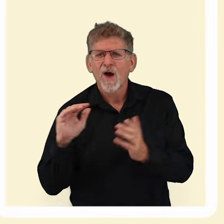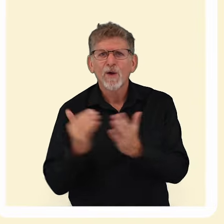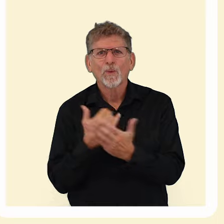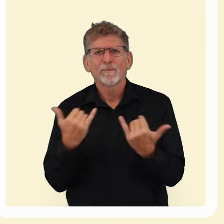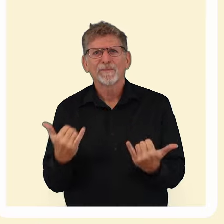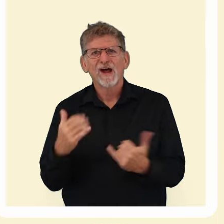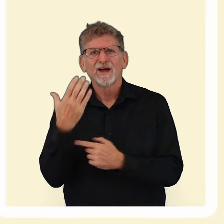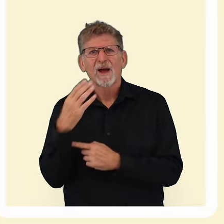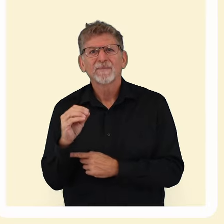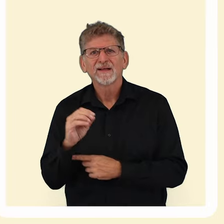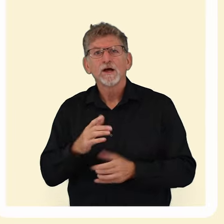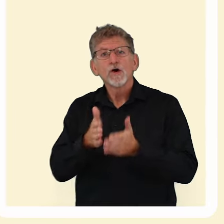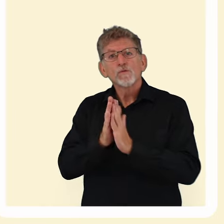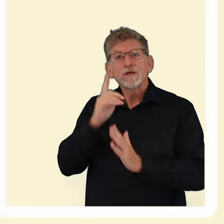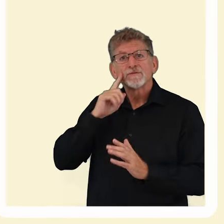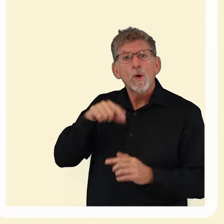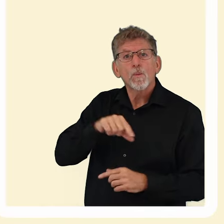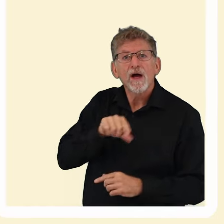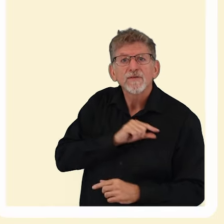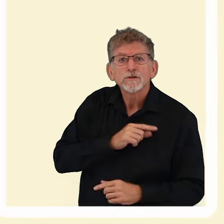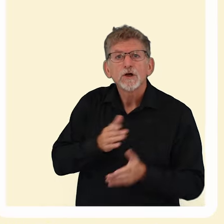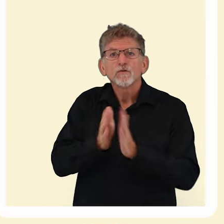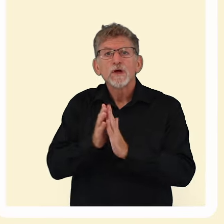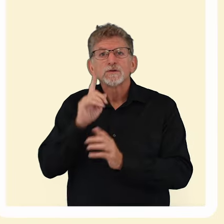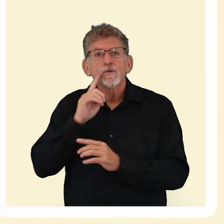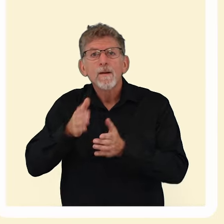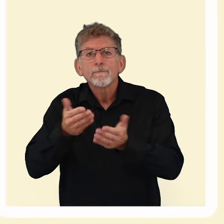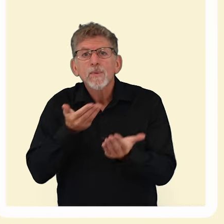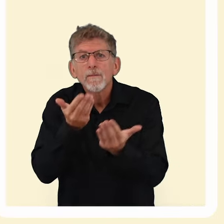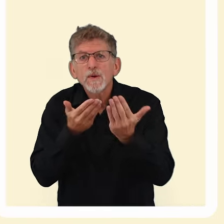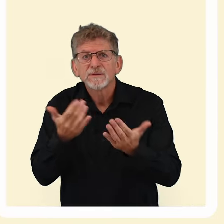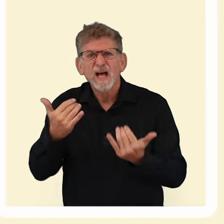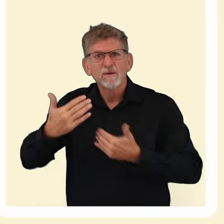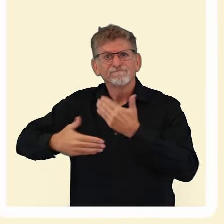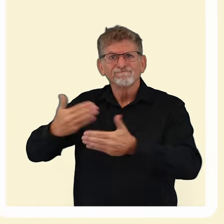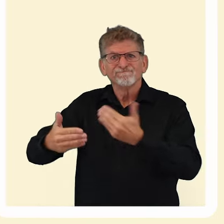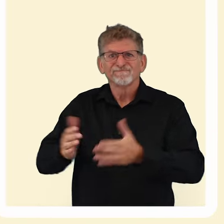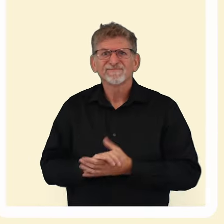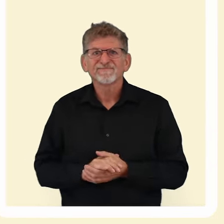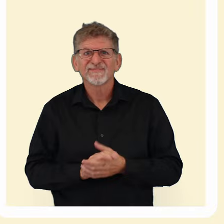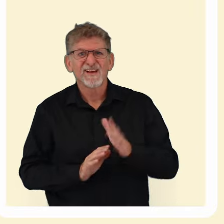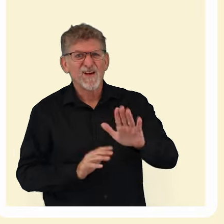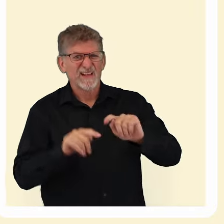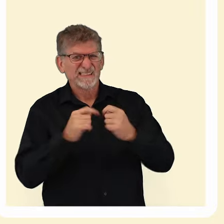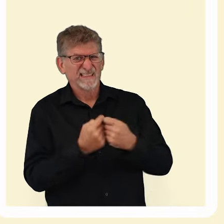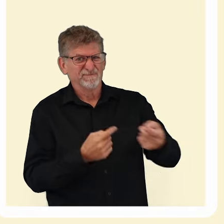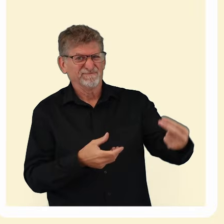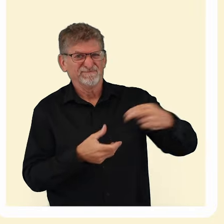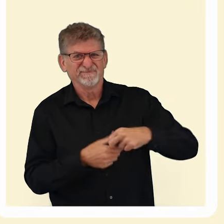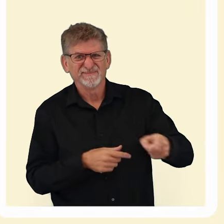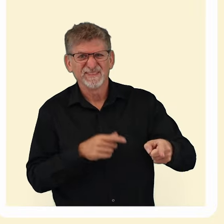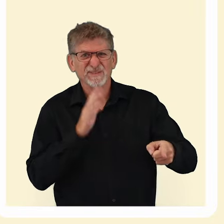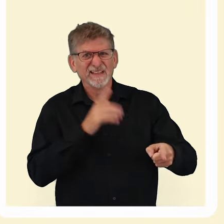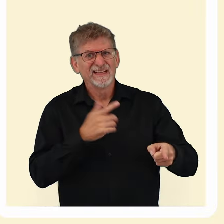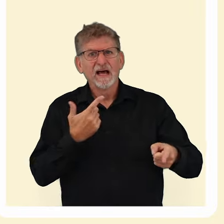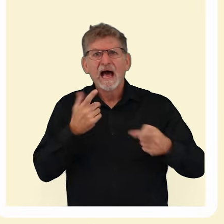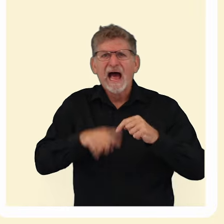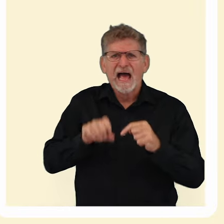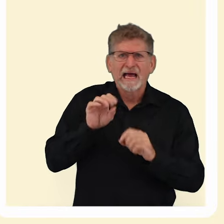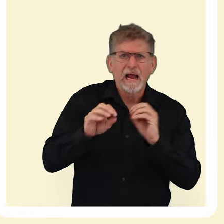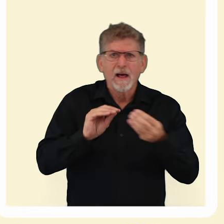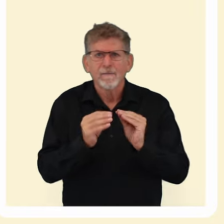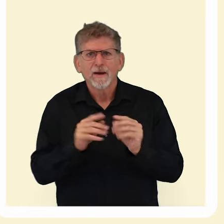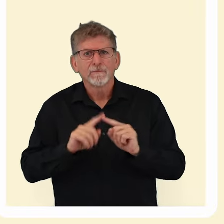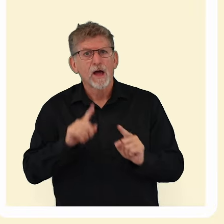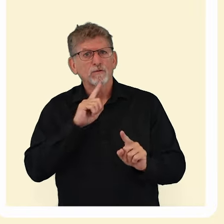Carl, in your team. That's coming soon. I know we can't give numbers, but can we say this is a pretty huge record investment for Via Rail? Yeah, for sure.